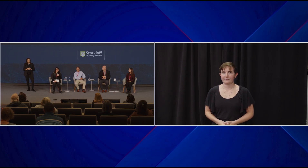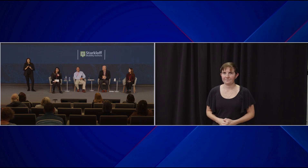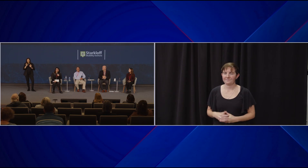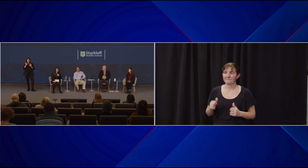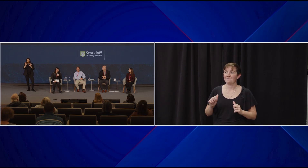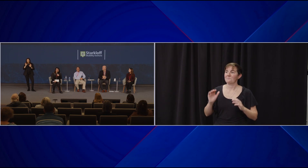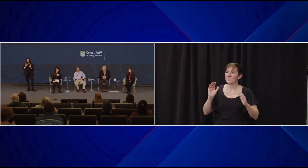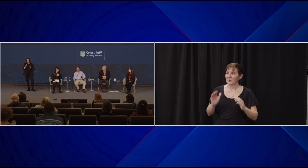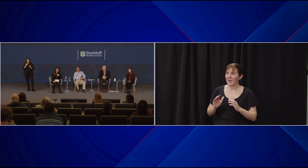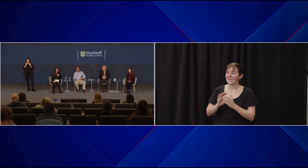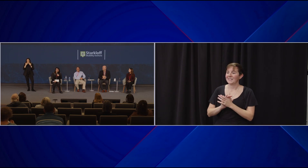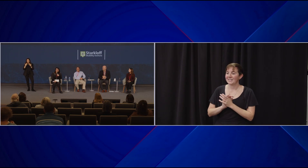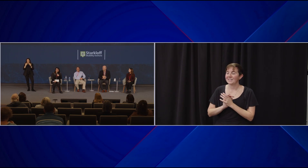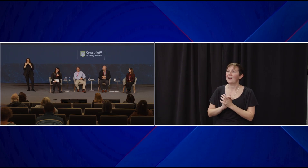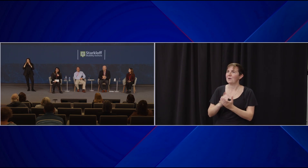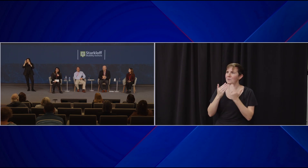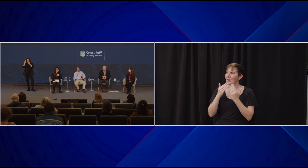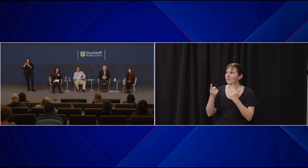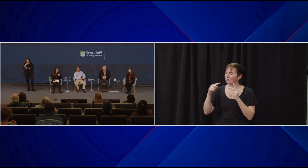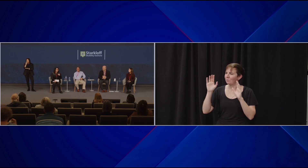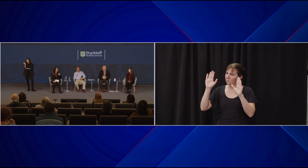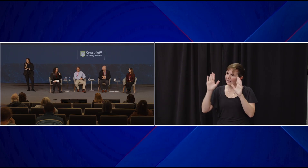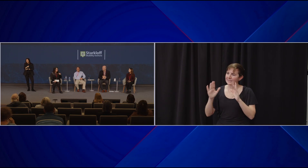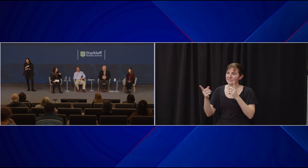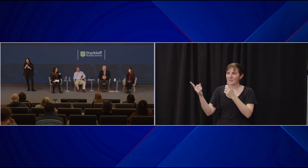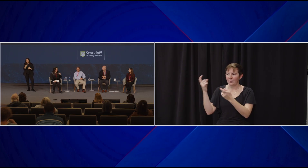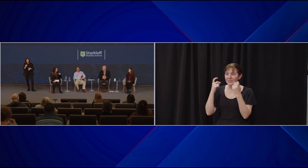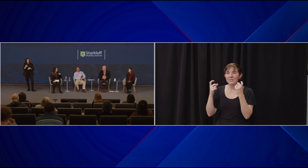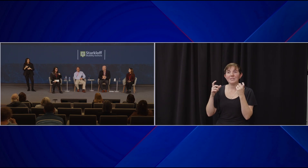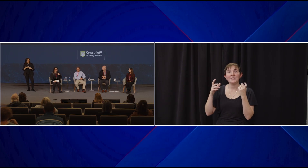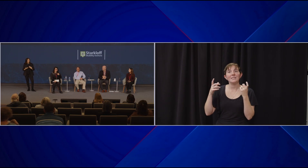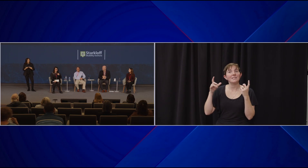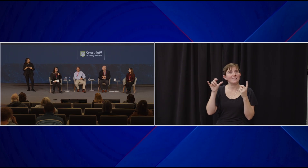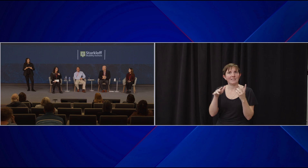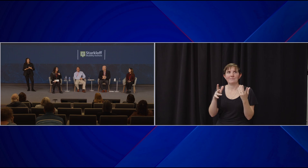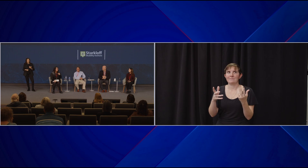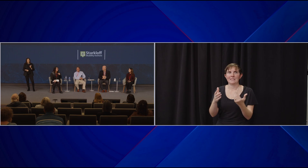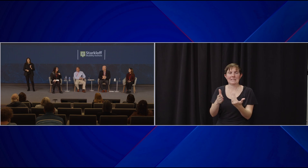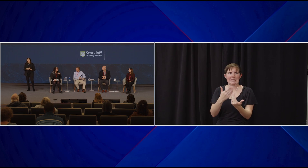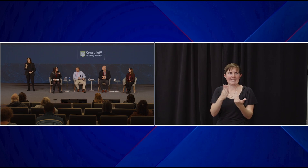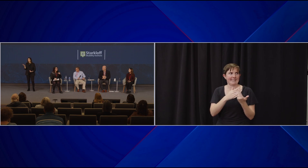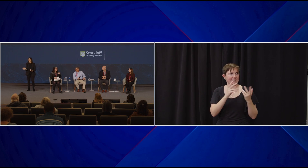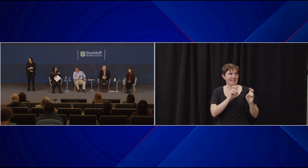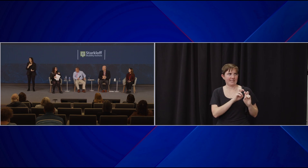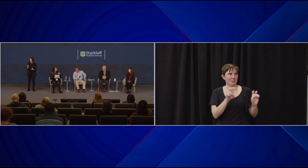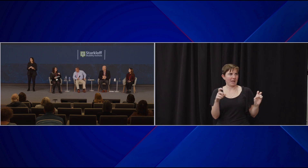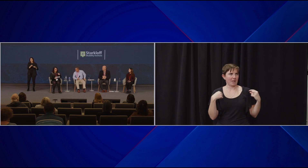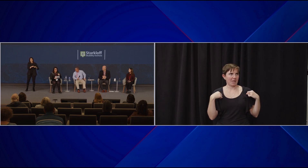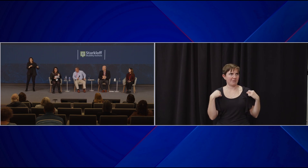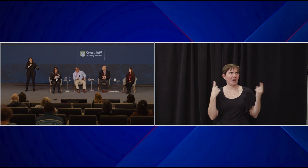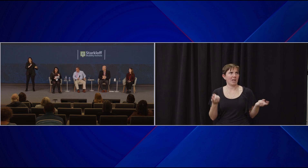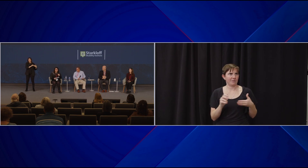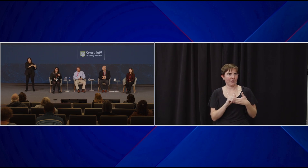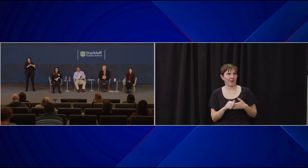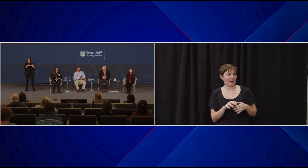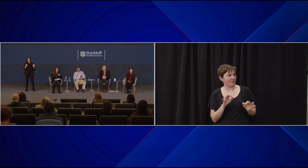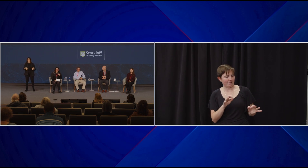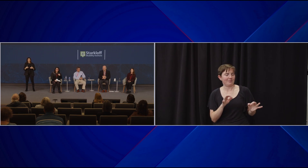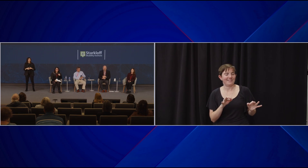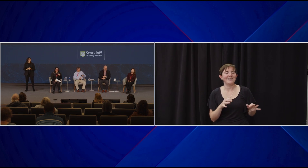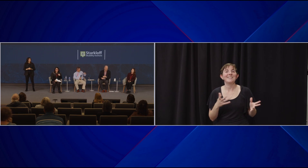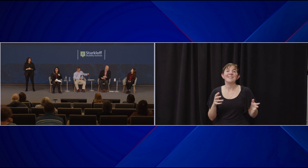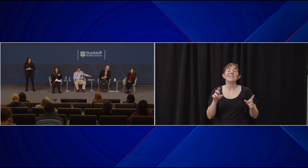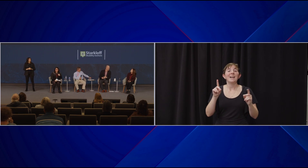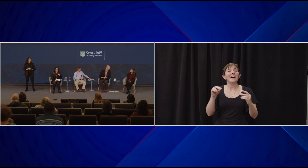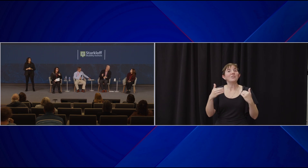Great. Well, thank you for those fantastic questions. That's perhaps the easiest panel I have ever led. I